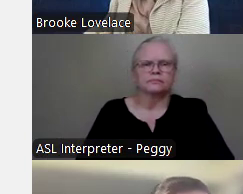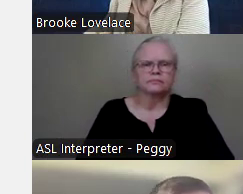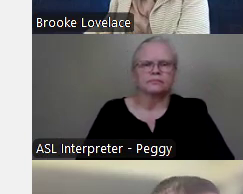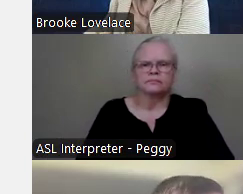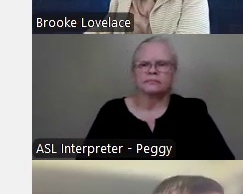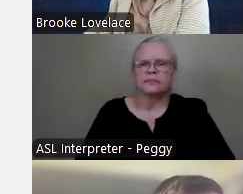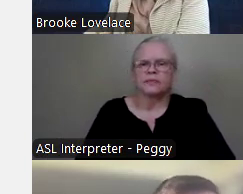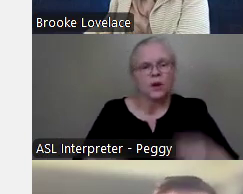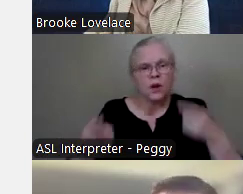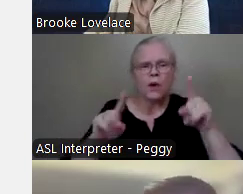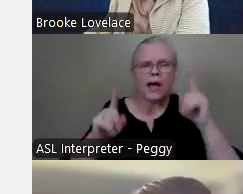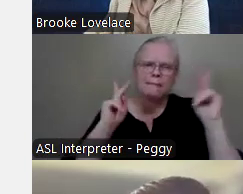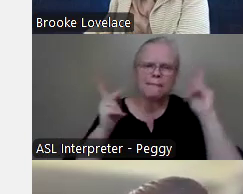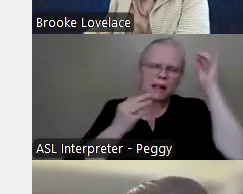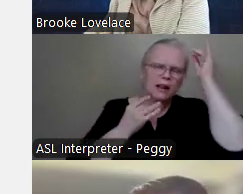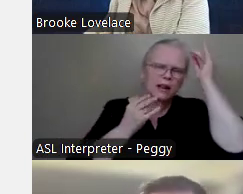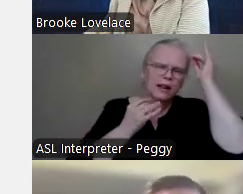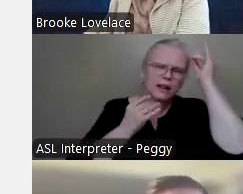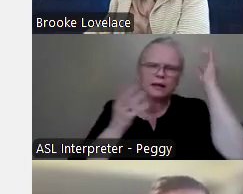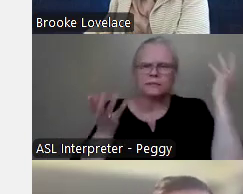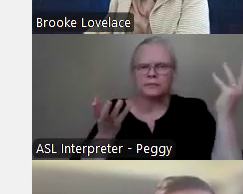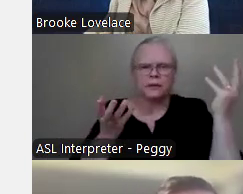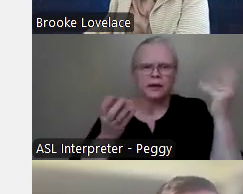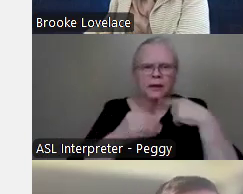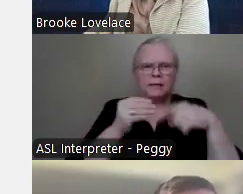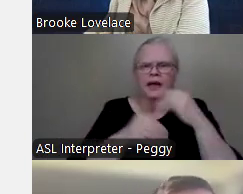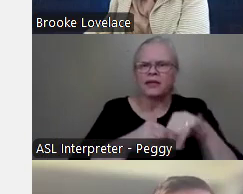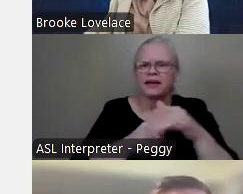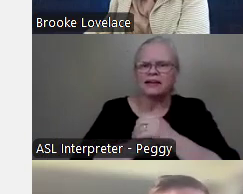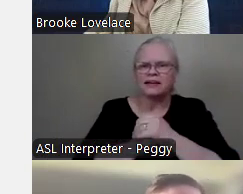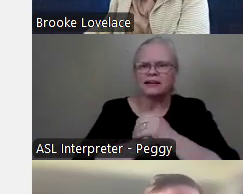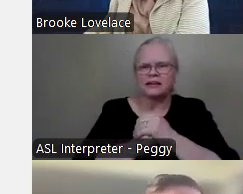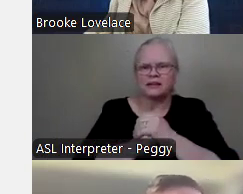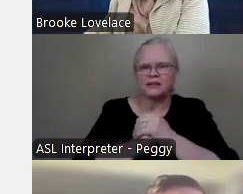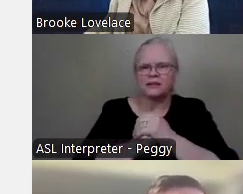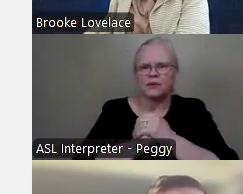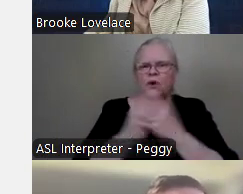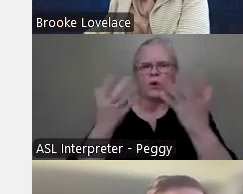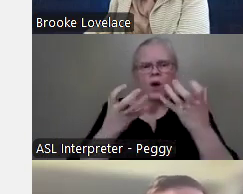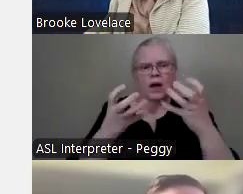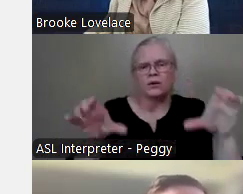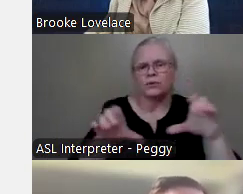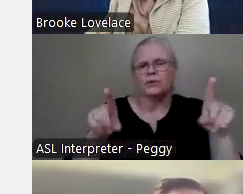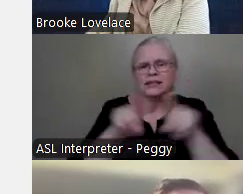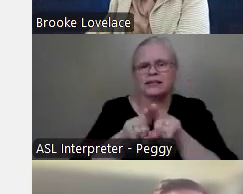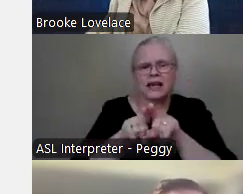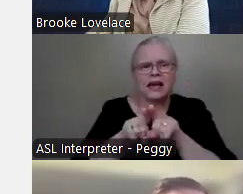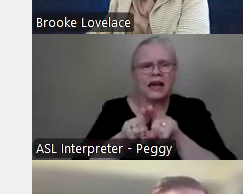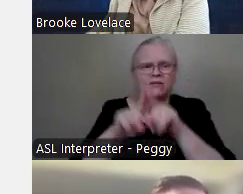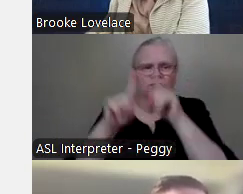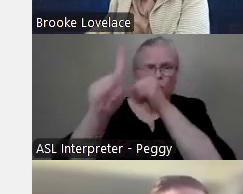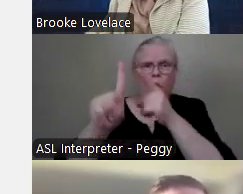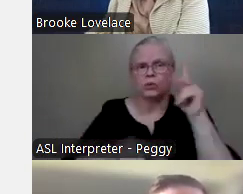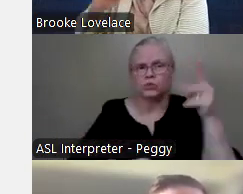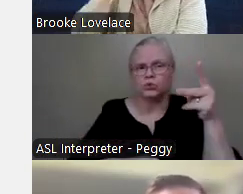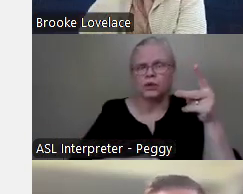And while everybody's still thinking about that, we would also we want to do the same for goal 2. So that's